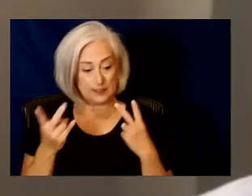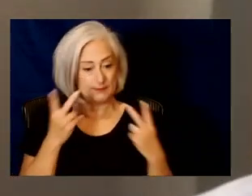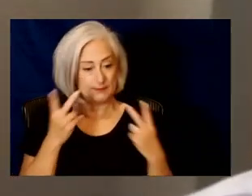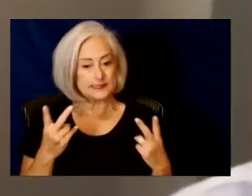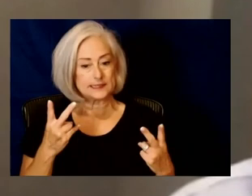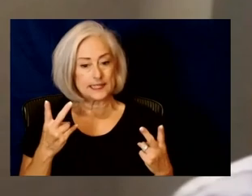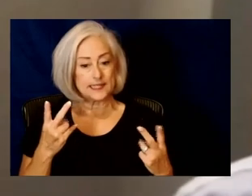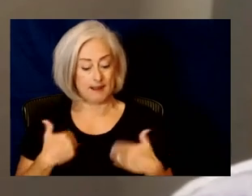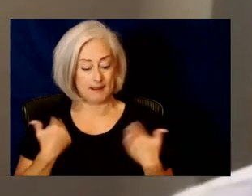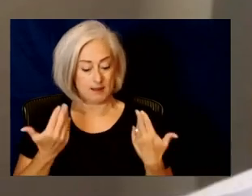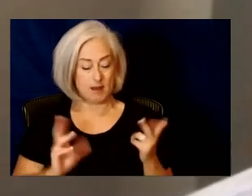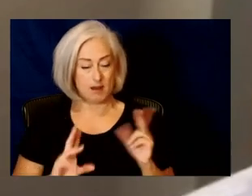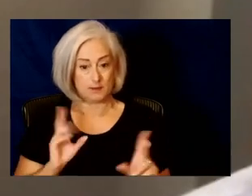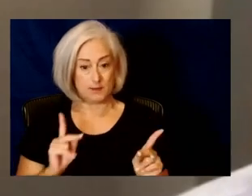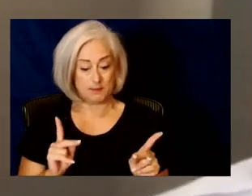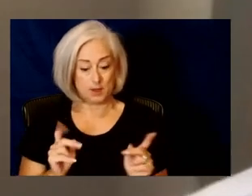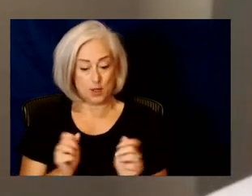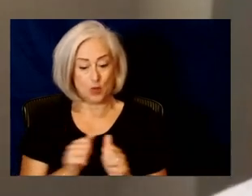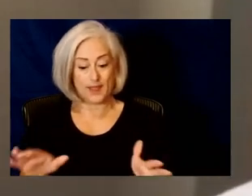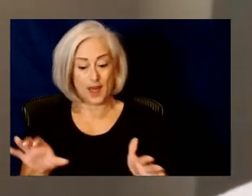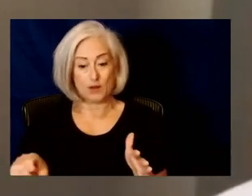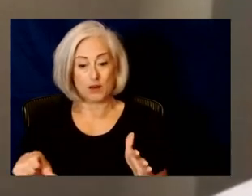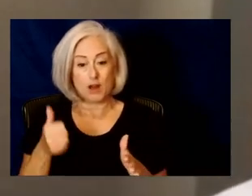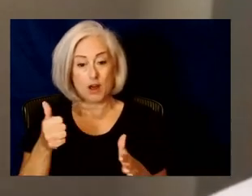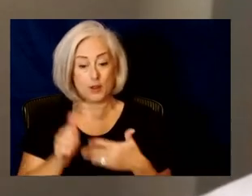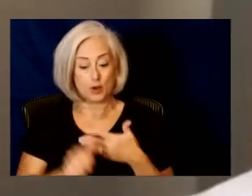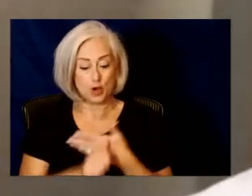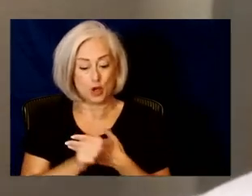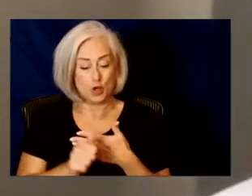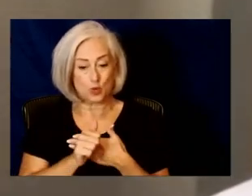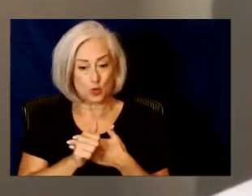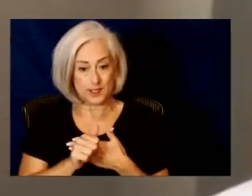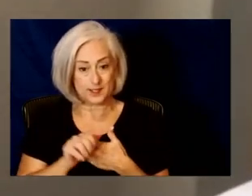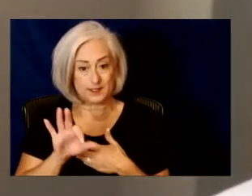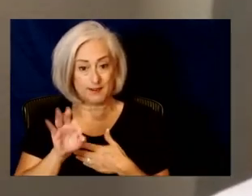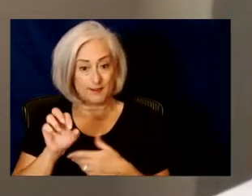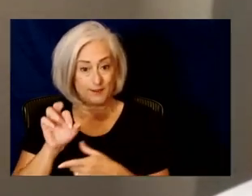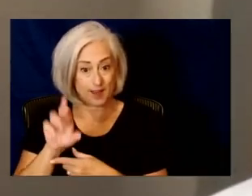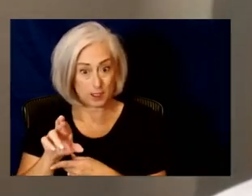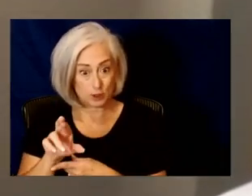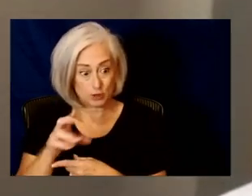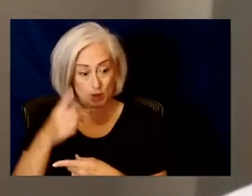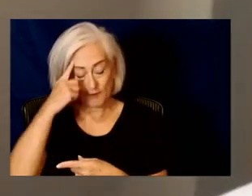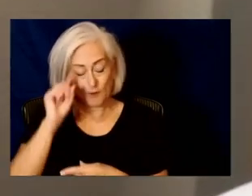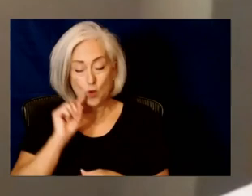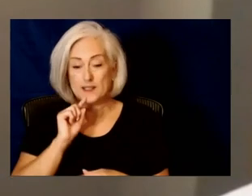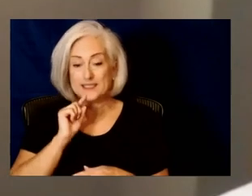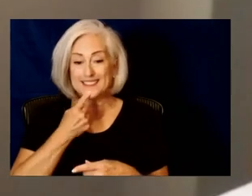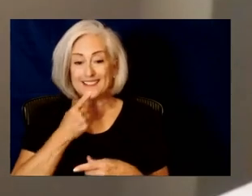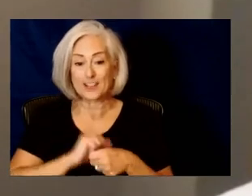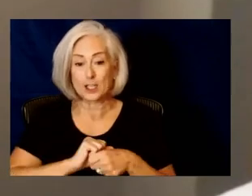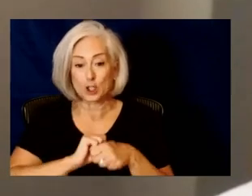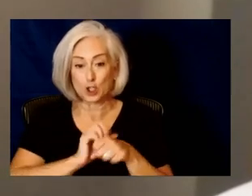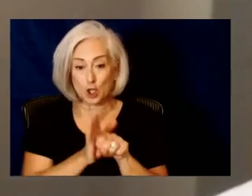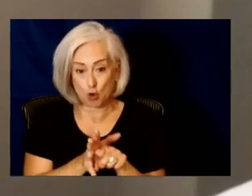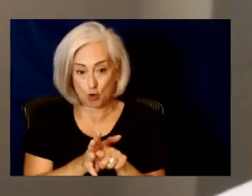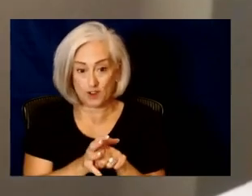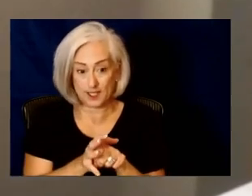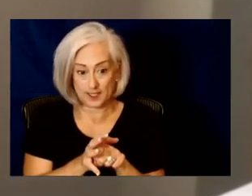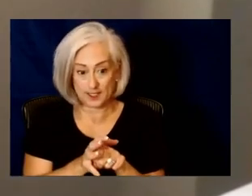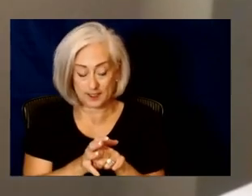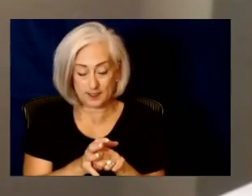without a lot of the risk factors for severe COVID, which we otherwise know of, being